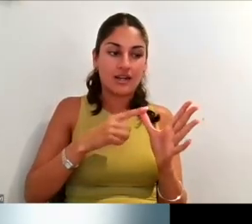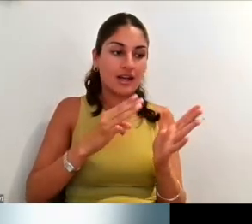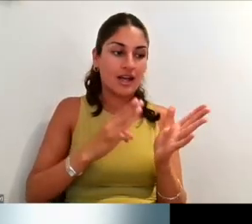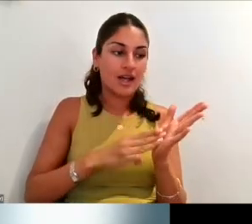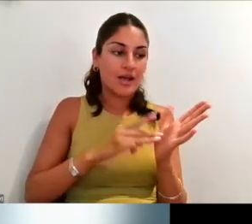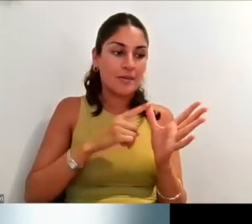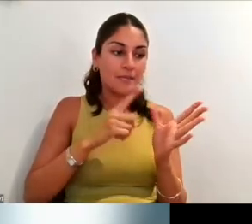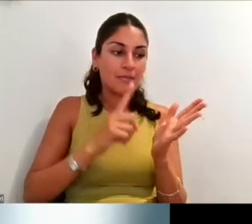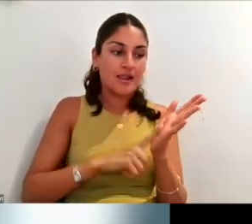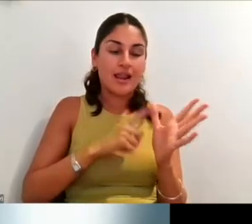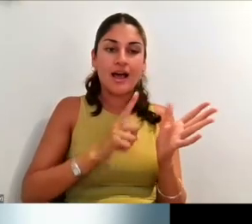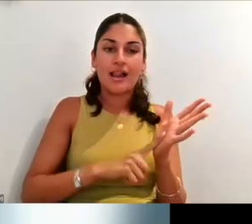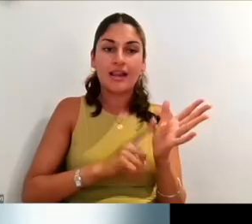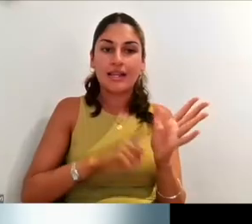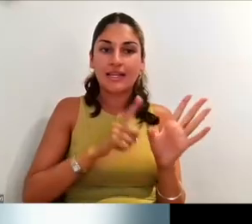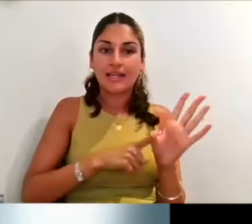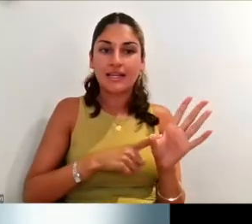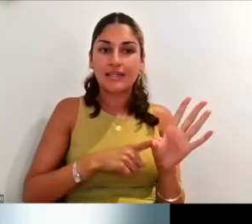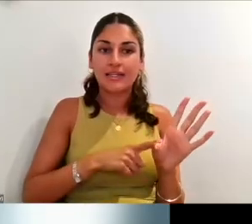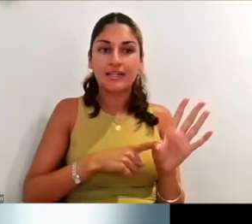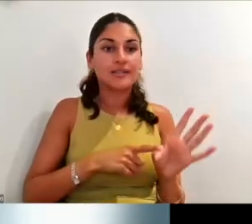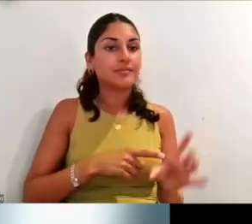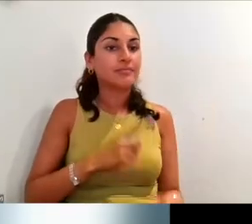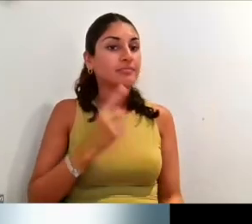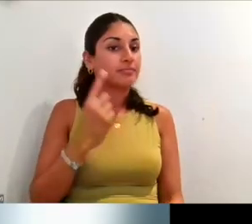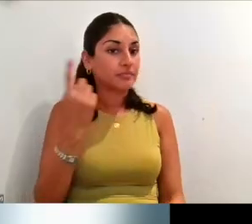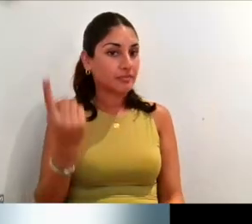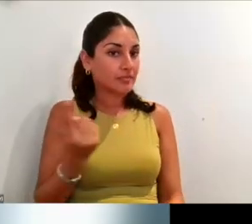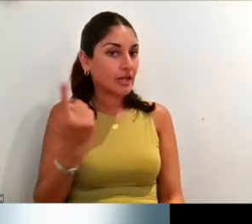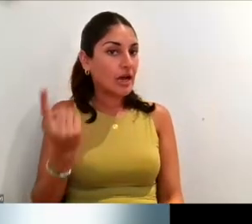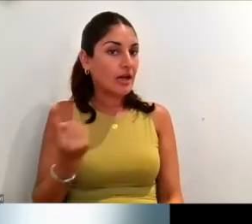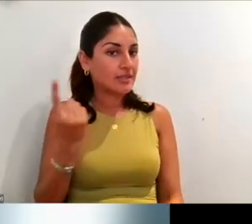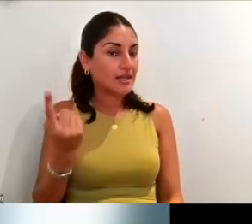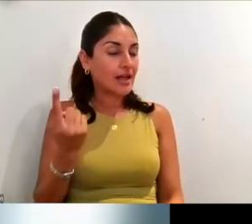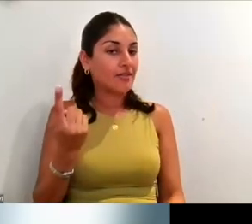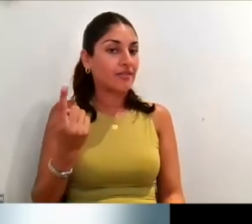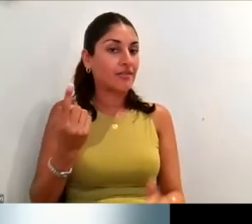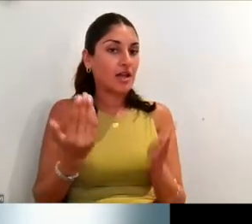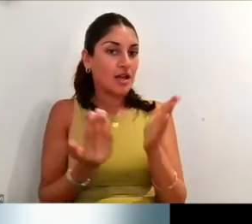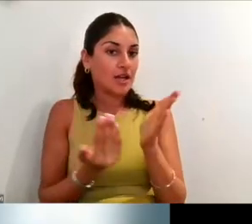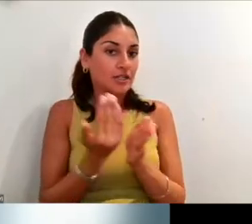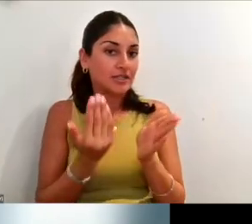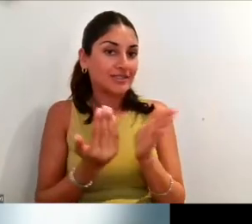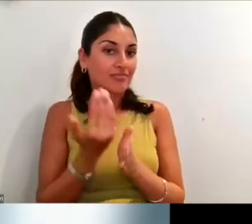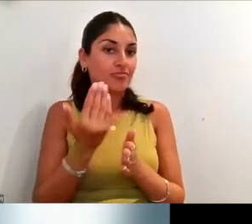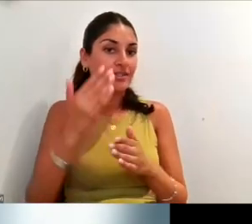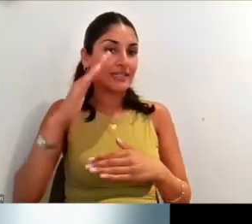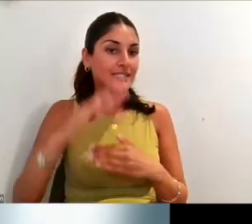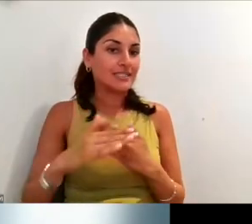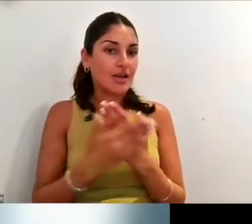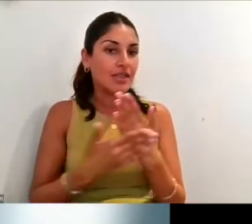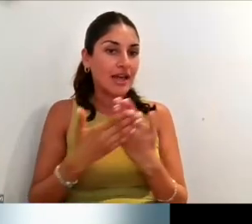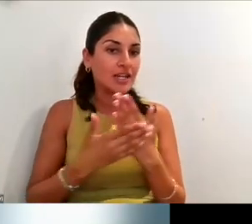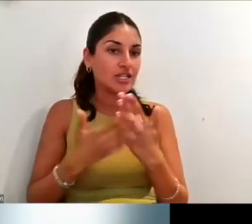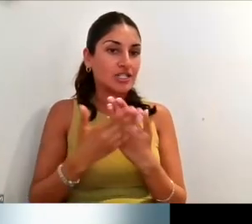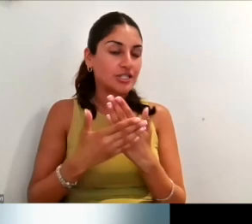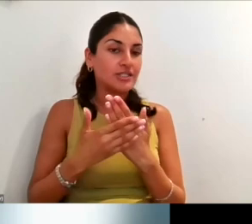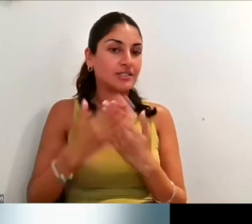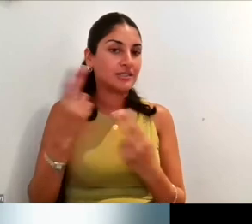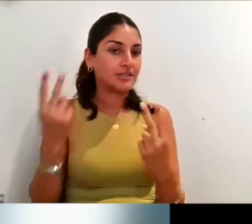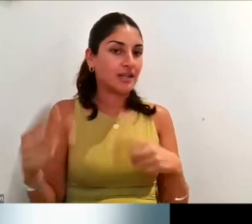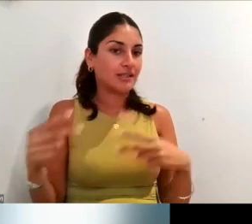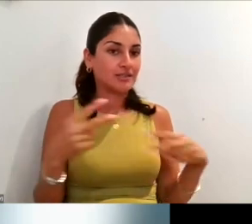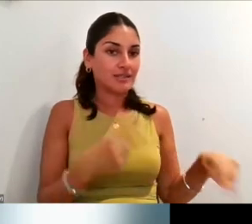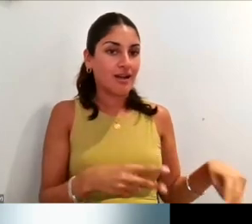Melally. And she is here today and she's a trained contemporary South Asian classical dancer and is currently